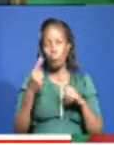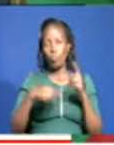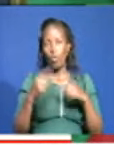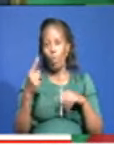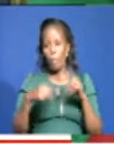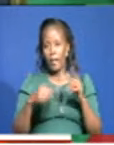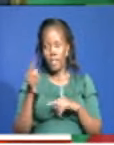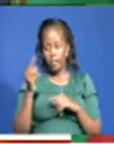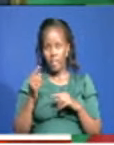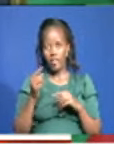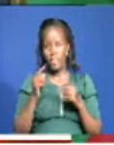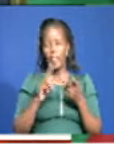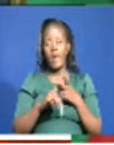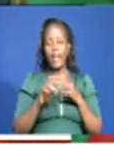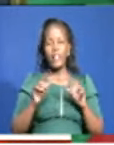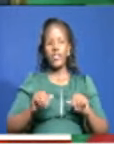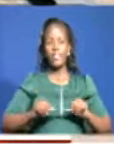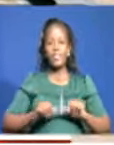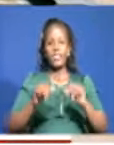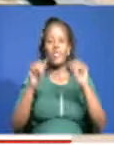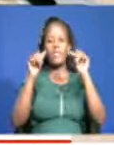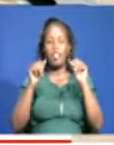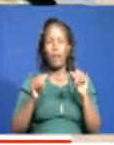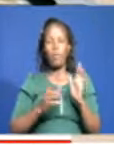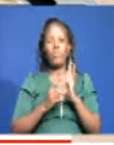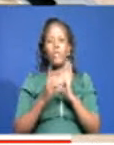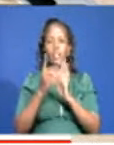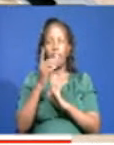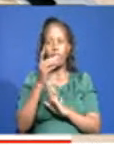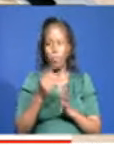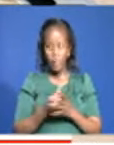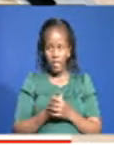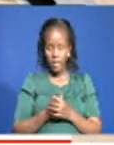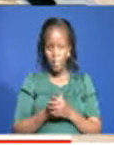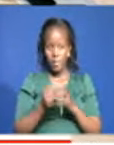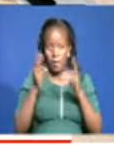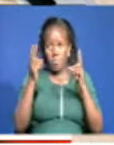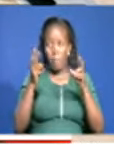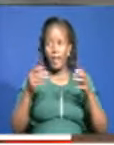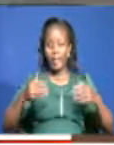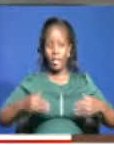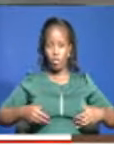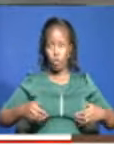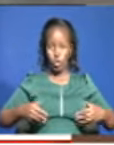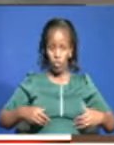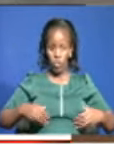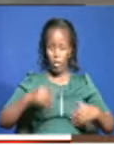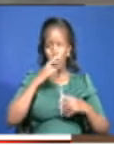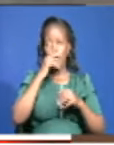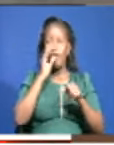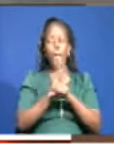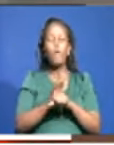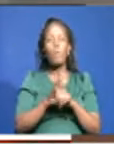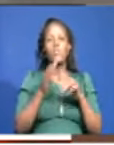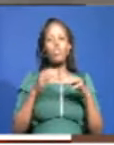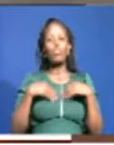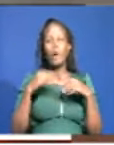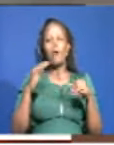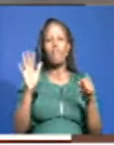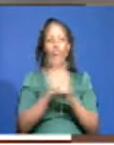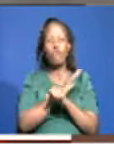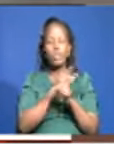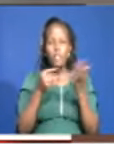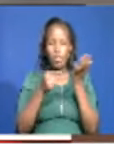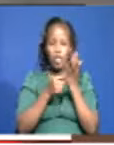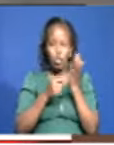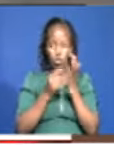and sustainable development. On matters youth, he pledged to facilitate mass digital jobs through talent